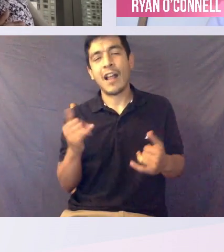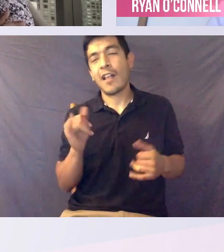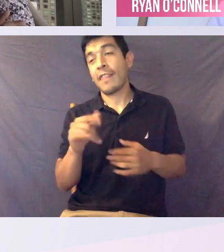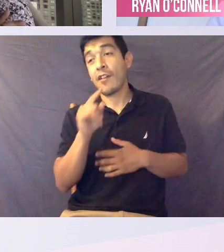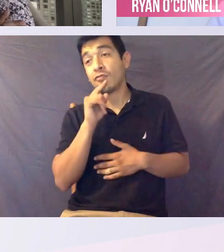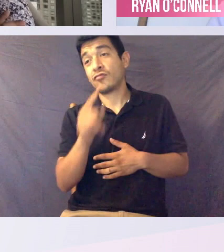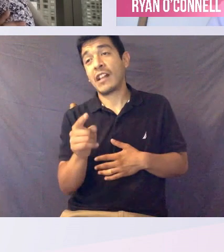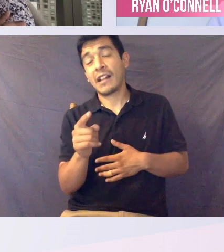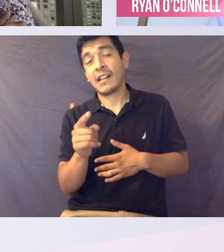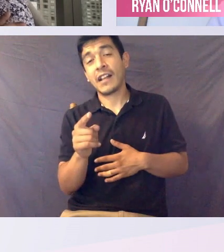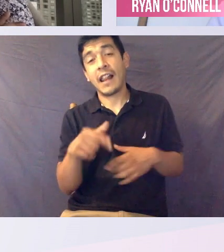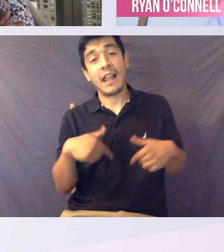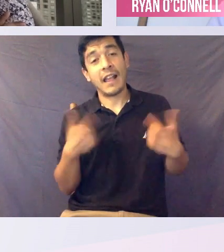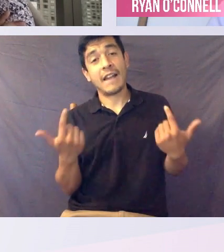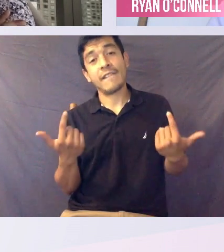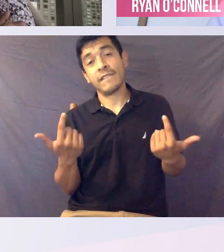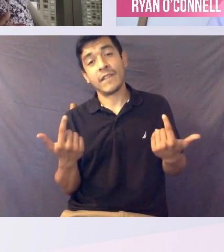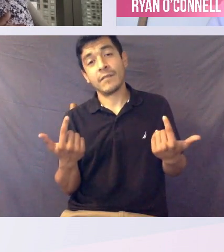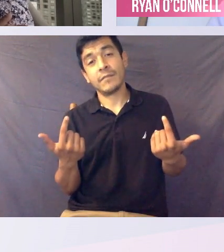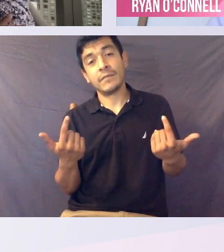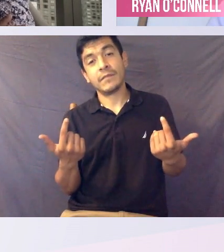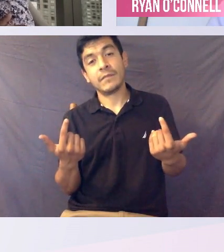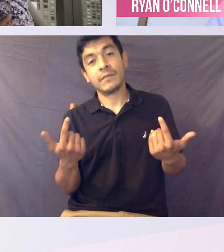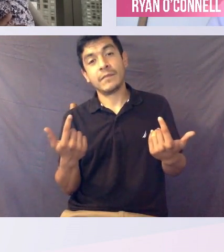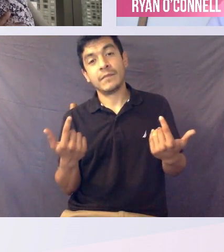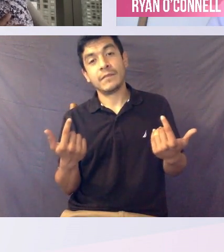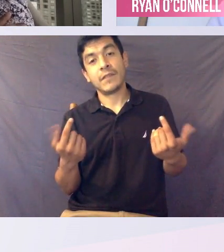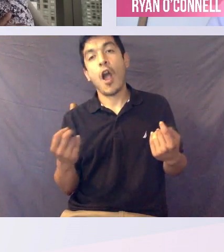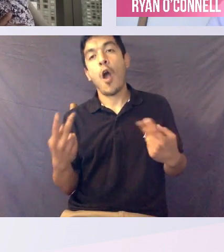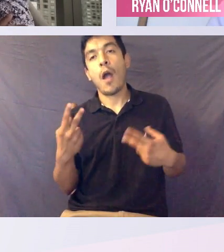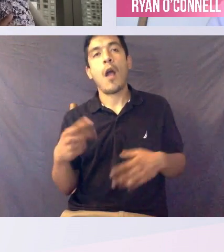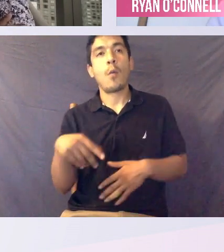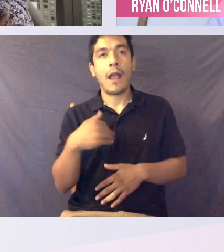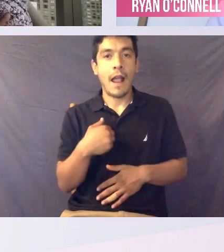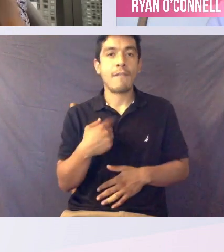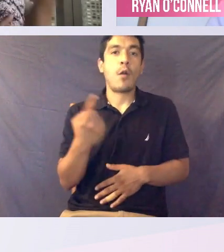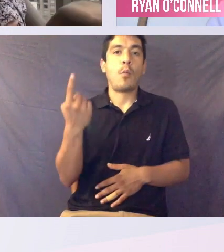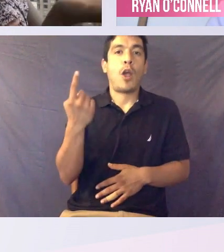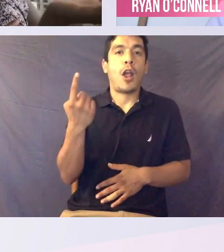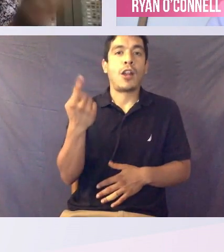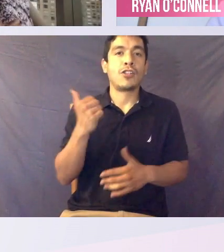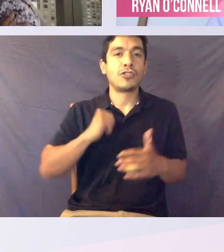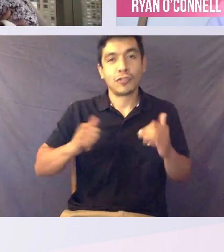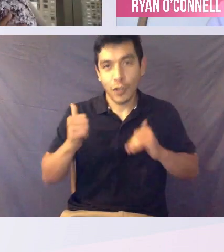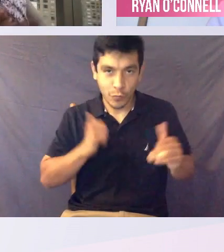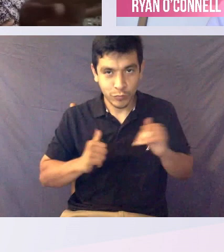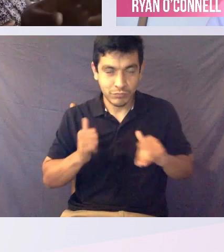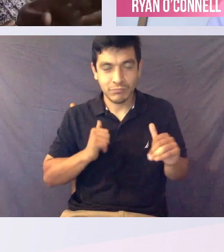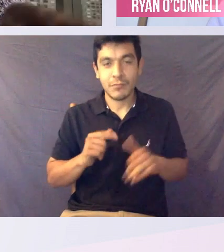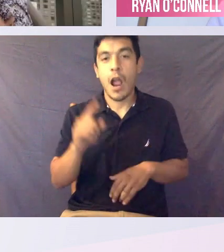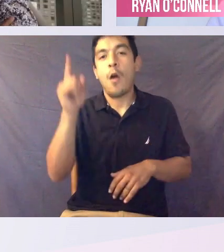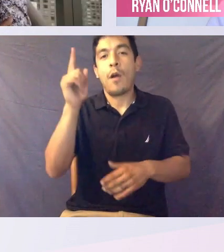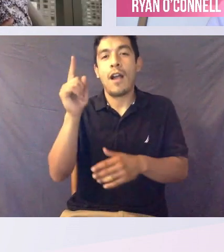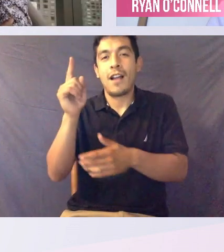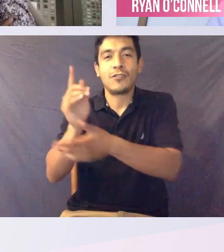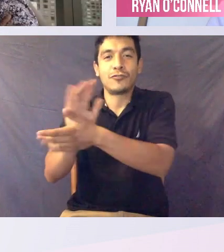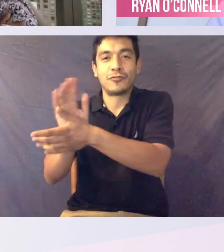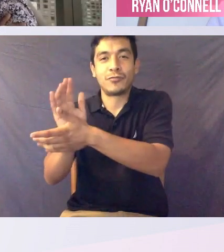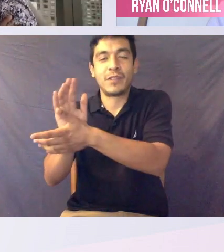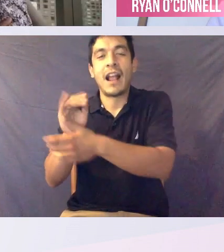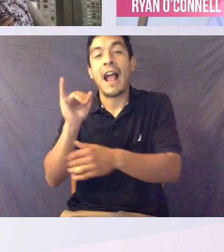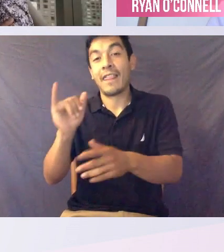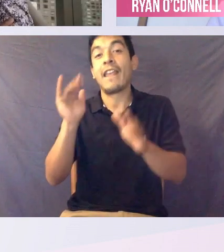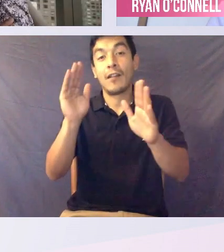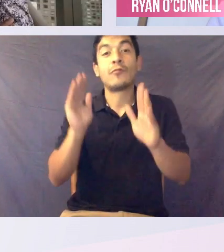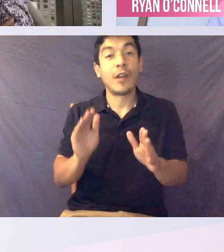is, it's like, okay, so we have a show. You know, we have a show with some representation, and that's great, and that is